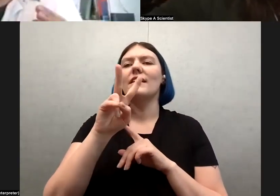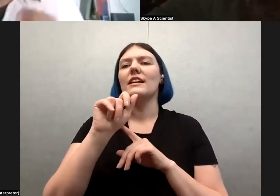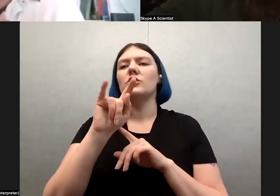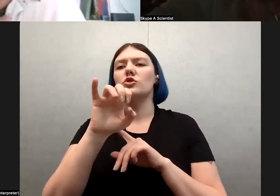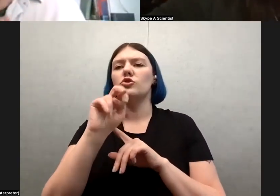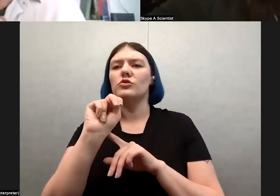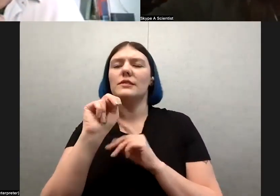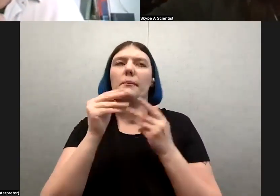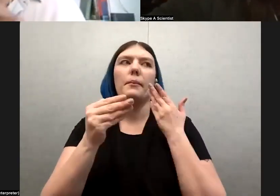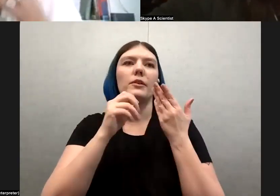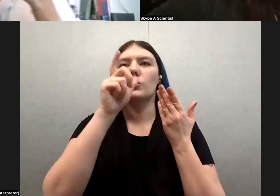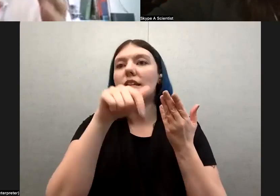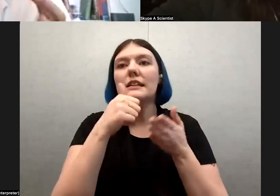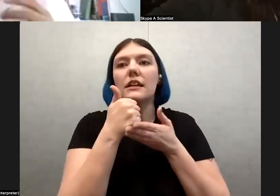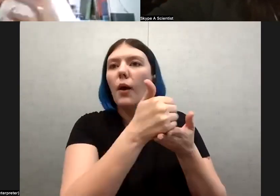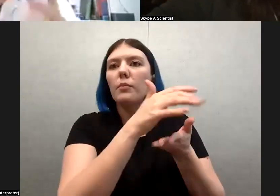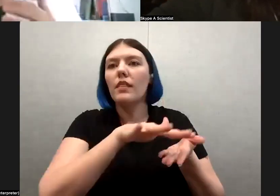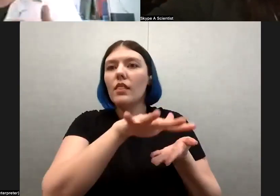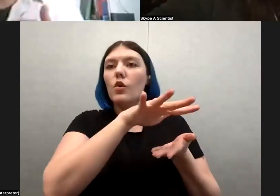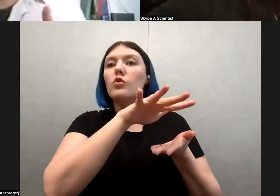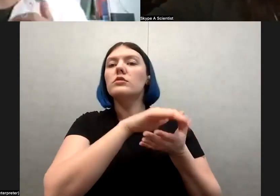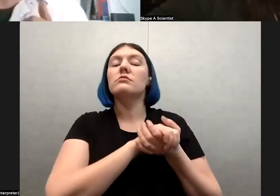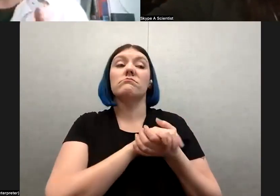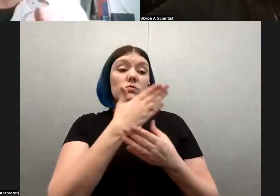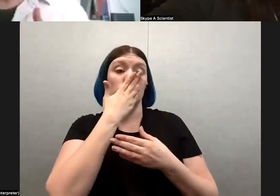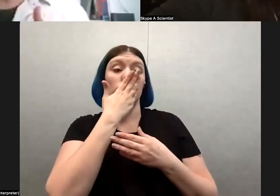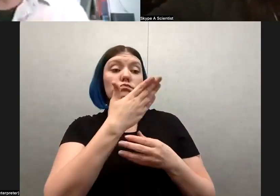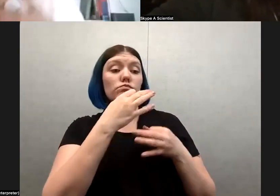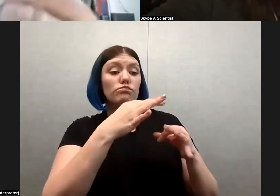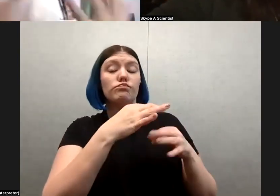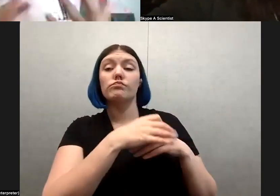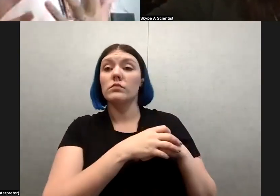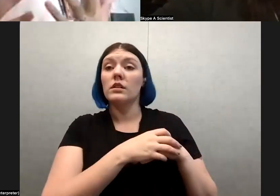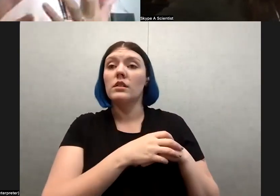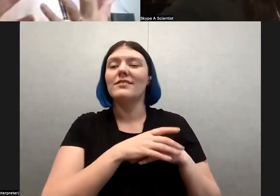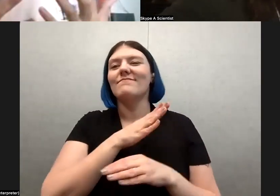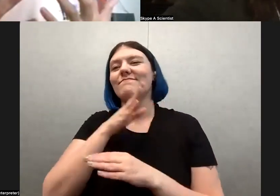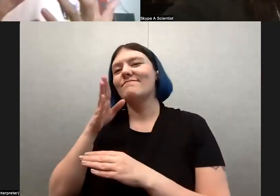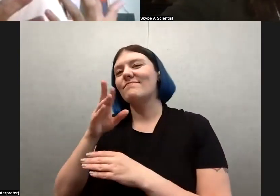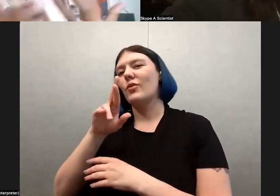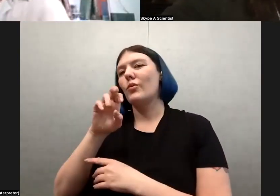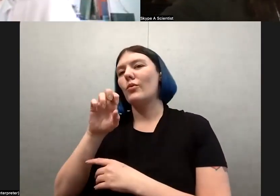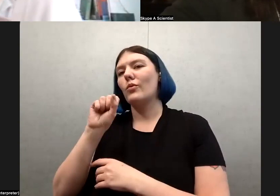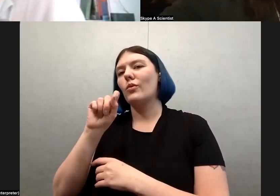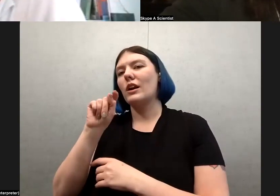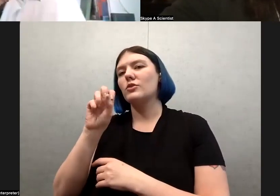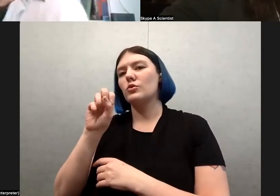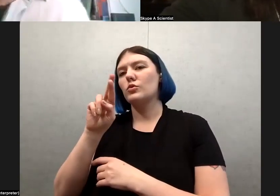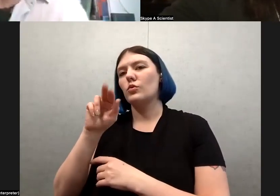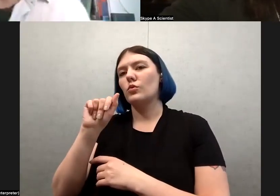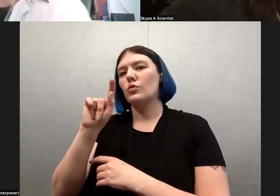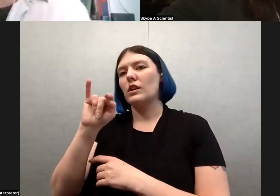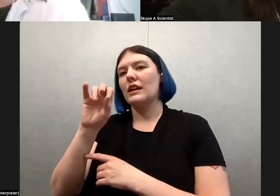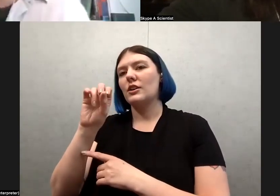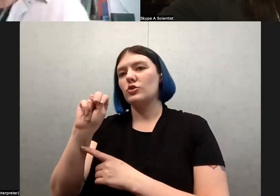help, that are maybe, they're in pretty good condition to begin with. Whereas a restoration ecologist is saying, this area is